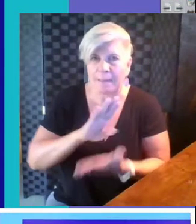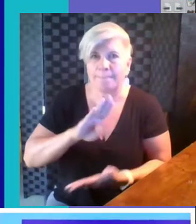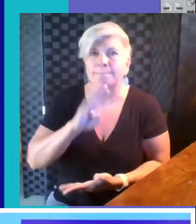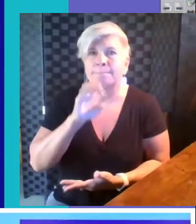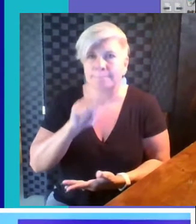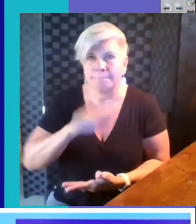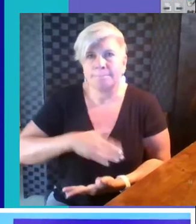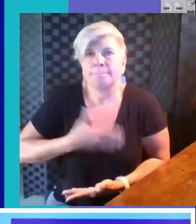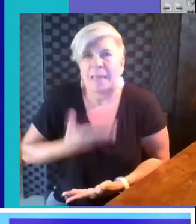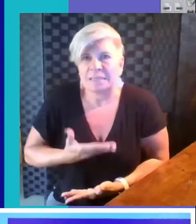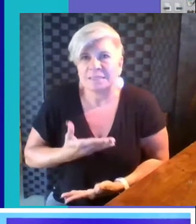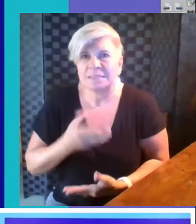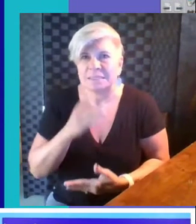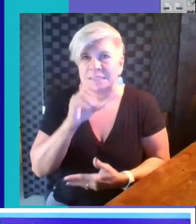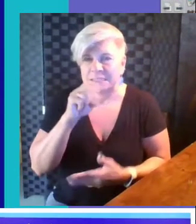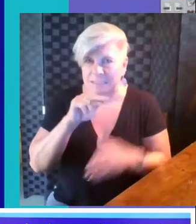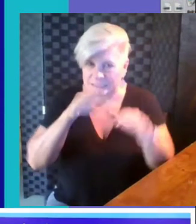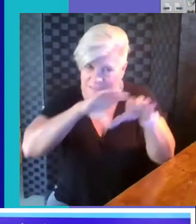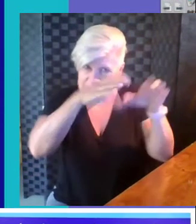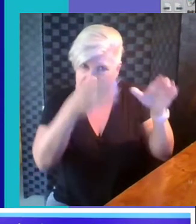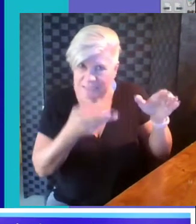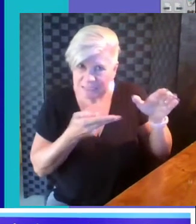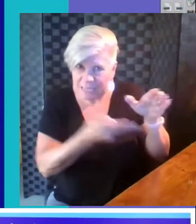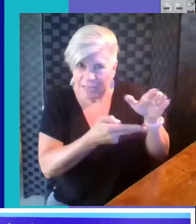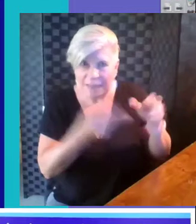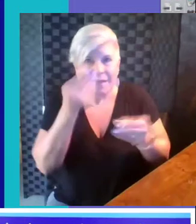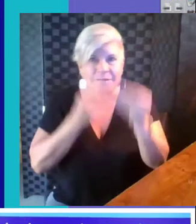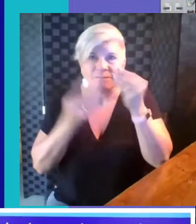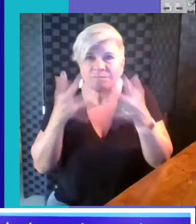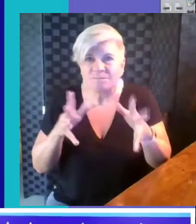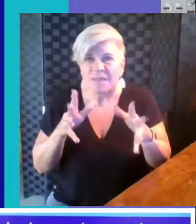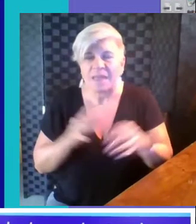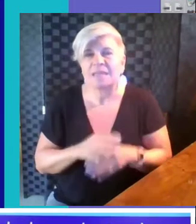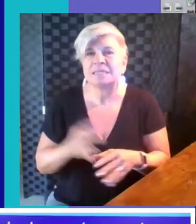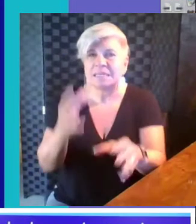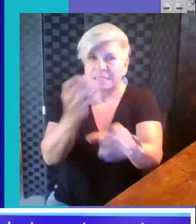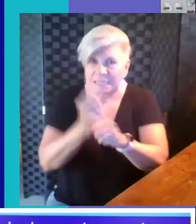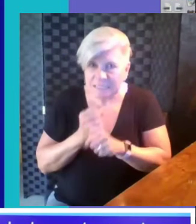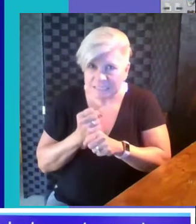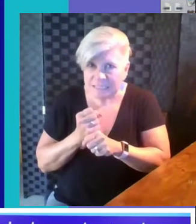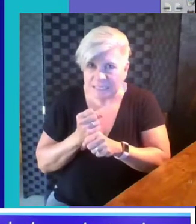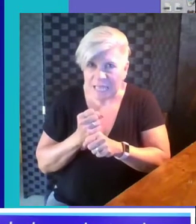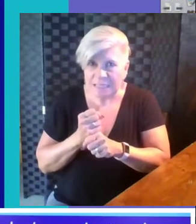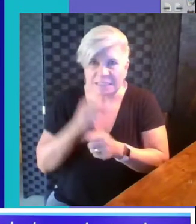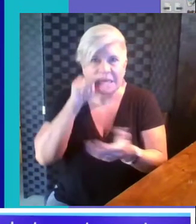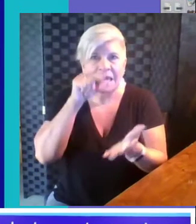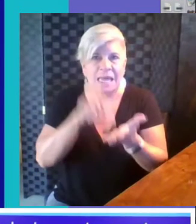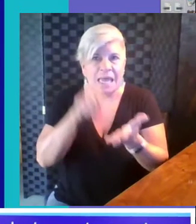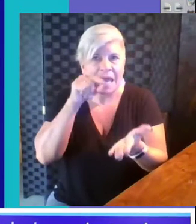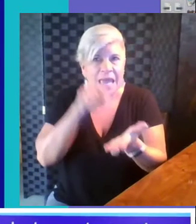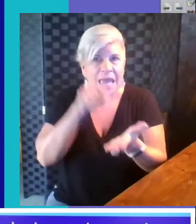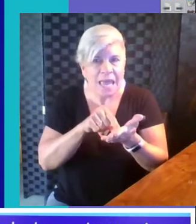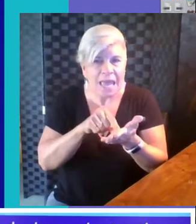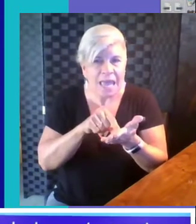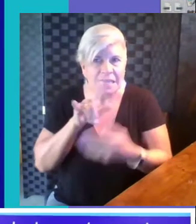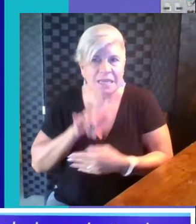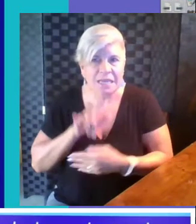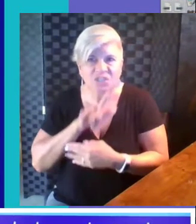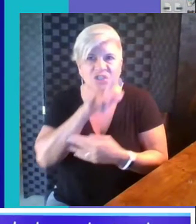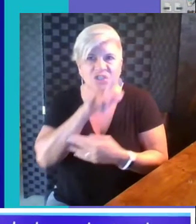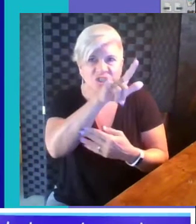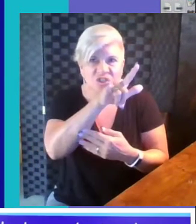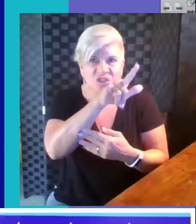beg, bet, din. Fed, get,